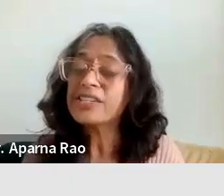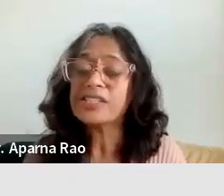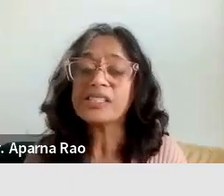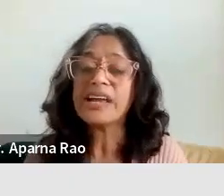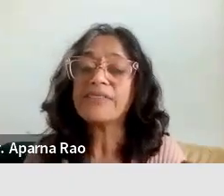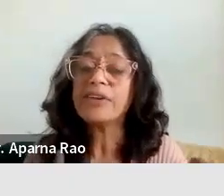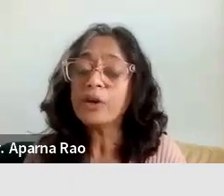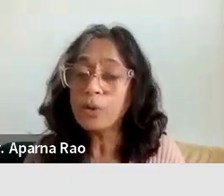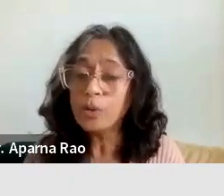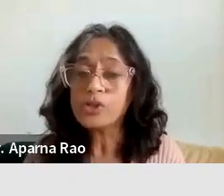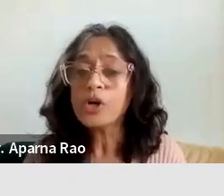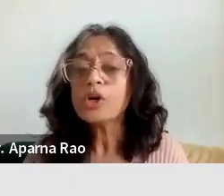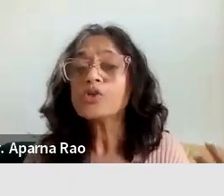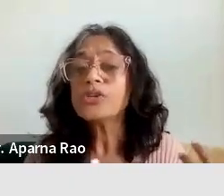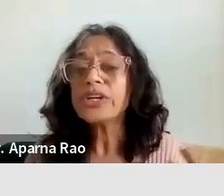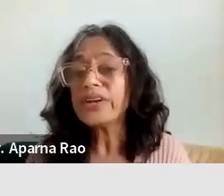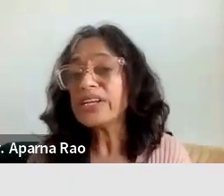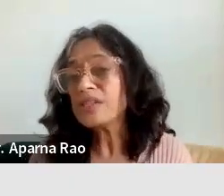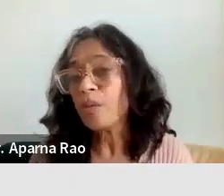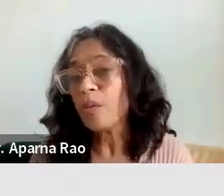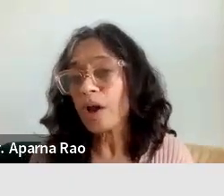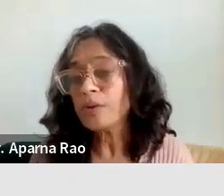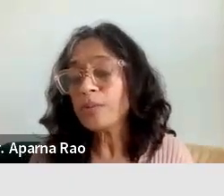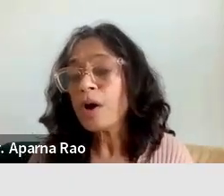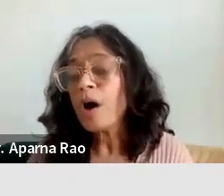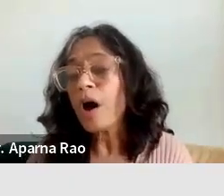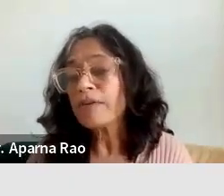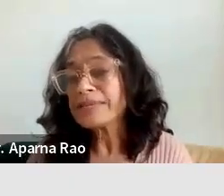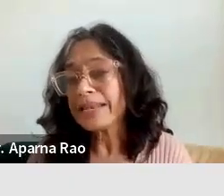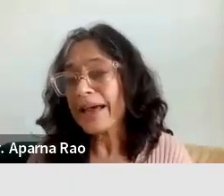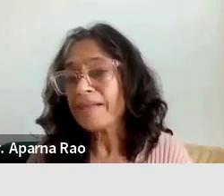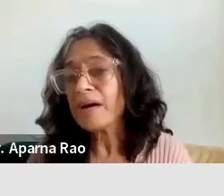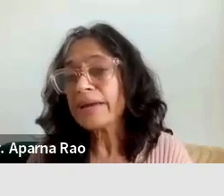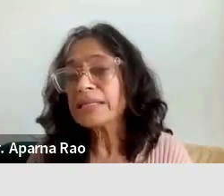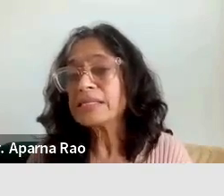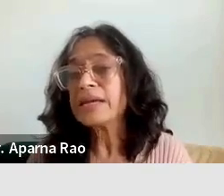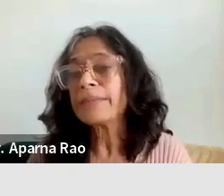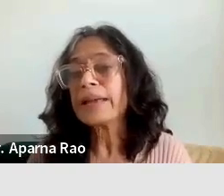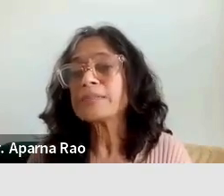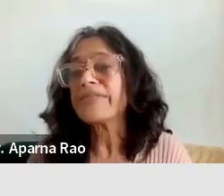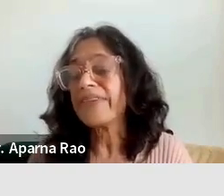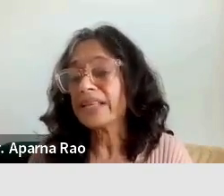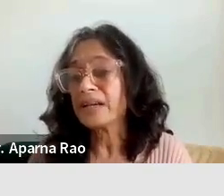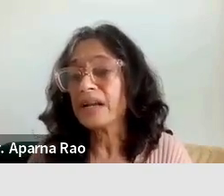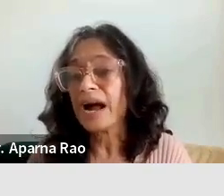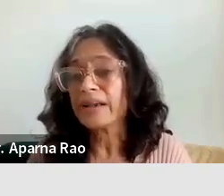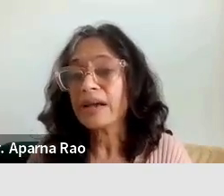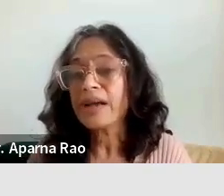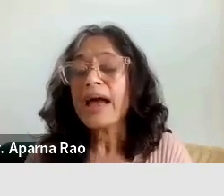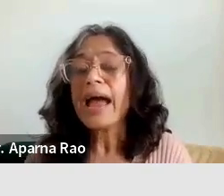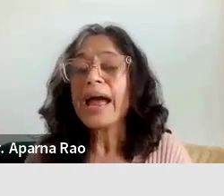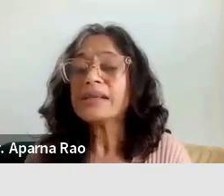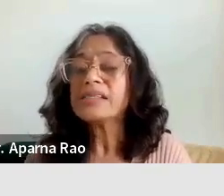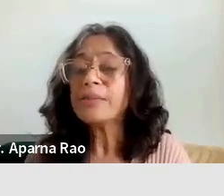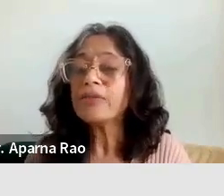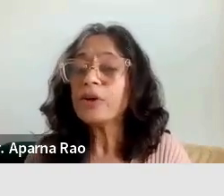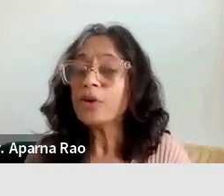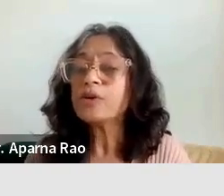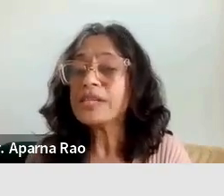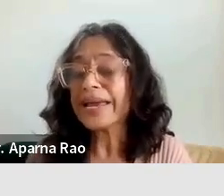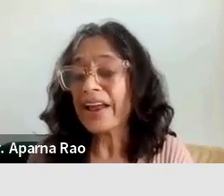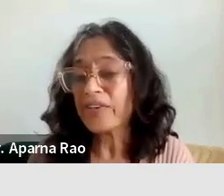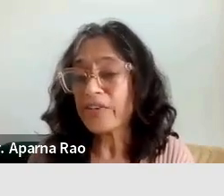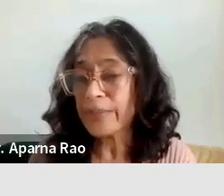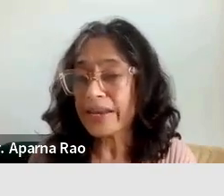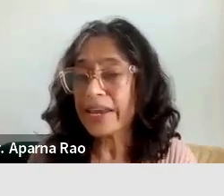the medications that we use to decrease the volume of saliva can sometimes affect the gut, and some of